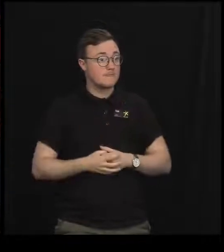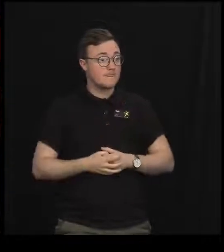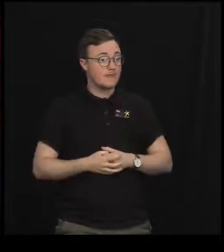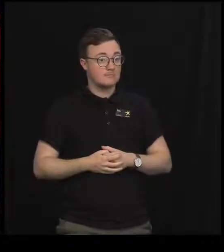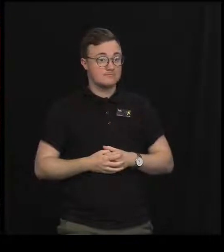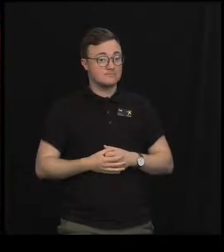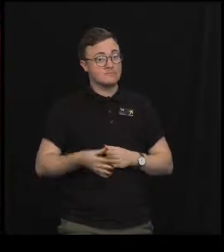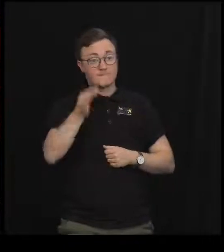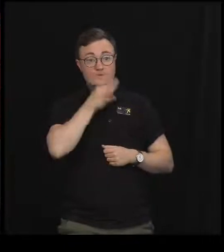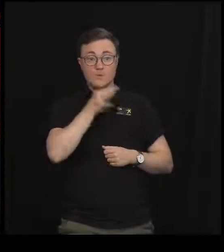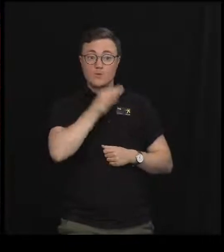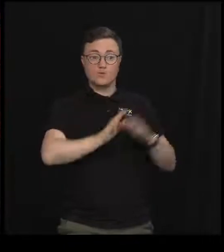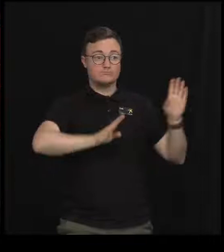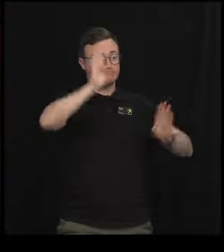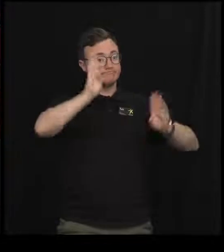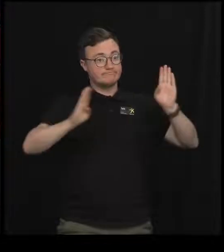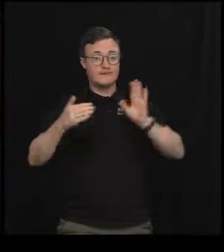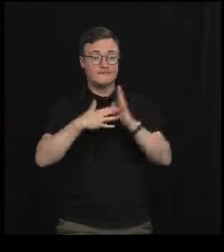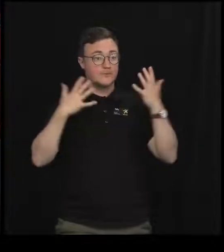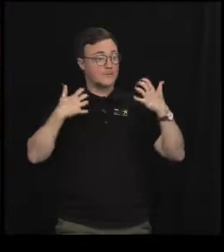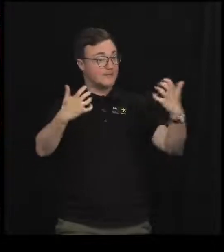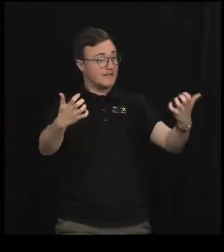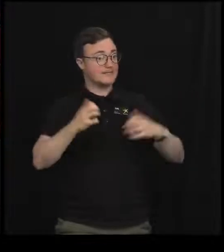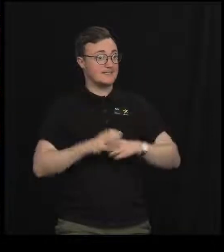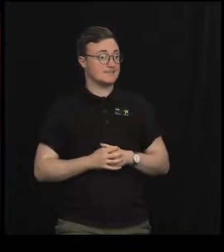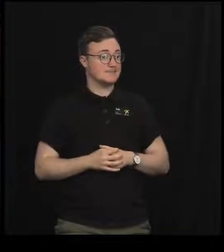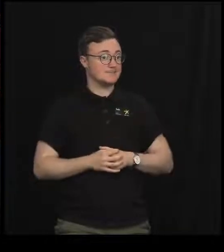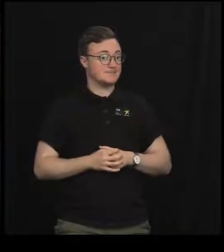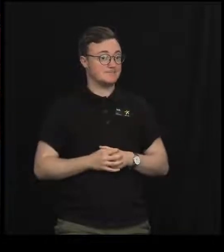Any question from the audience?